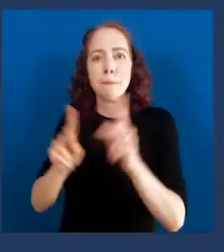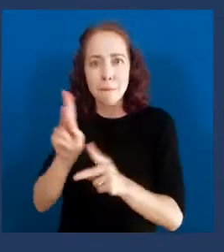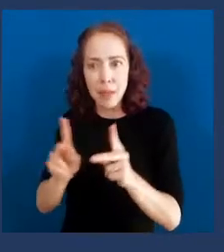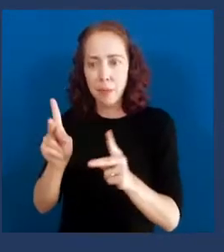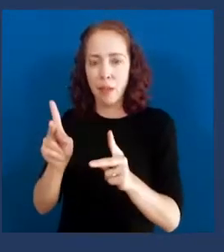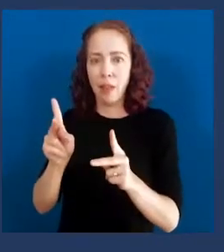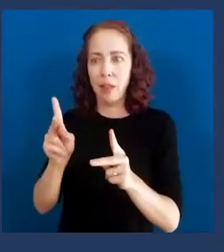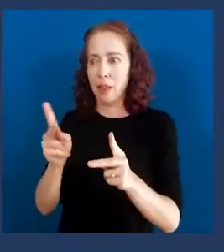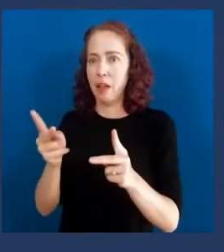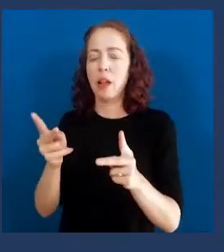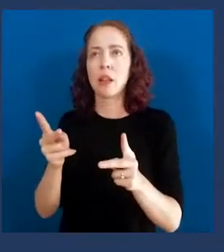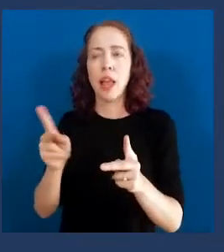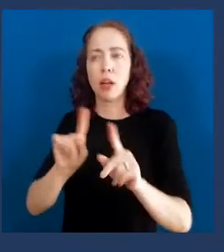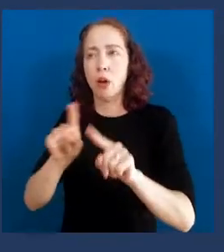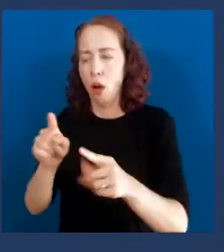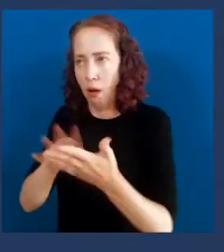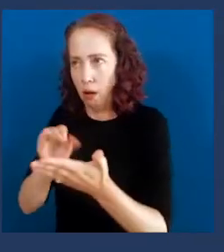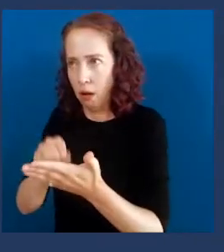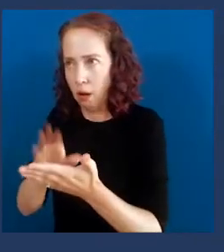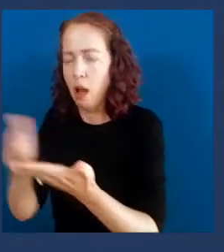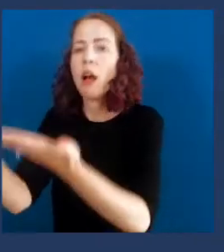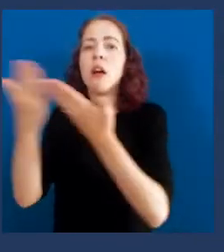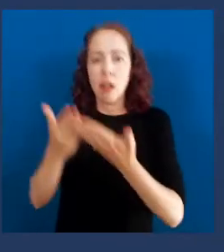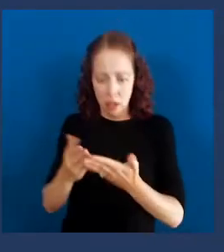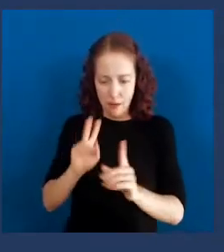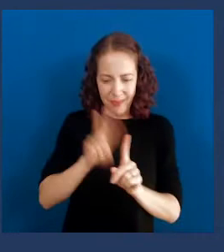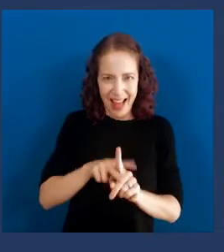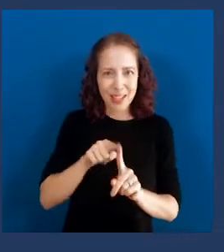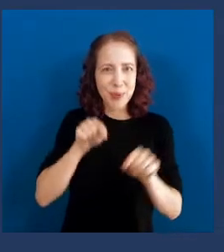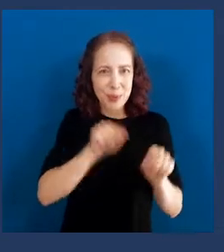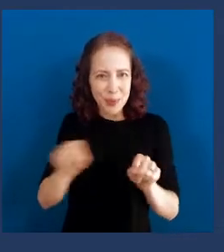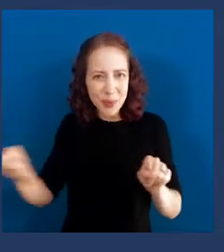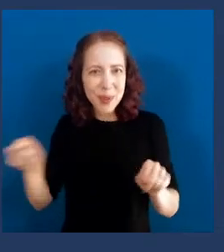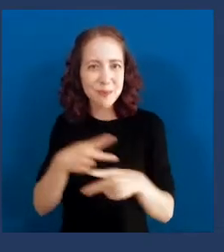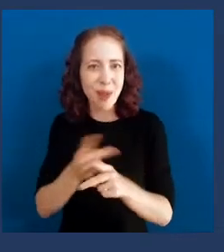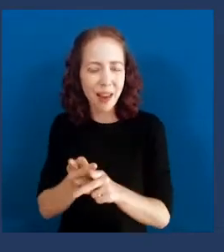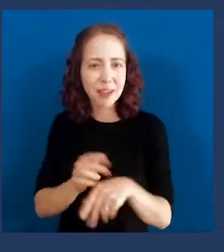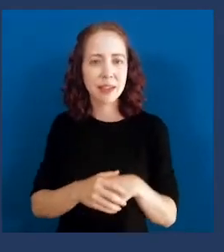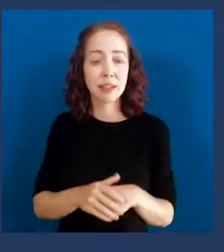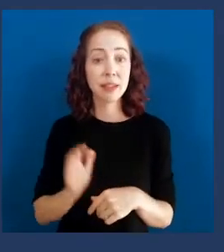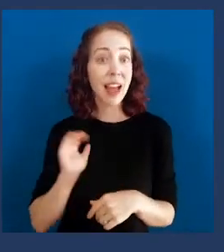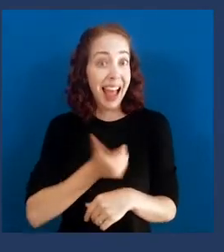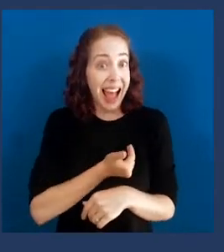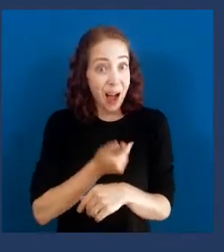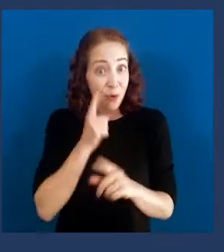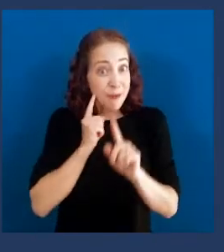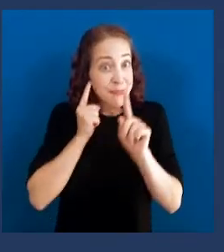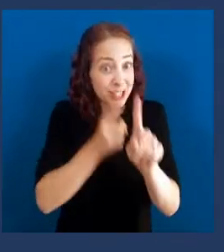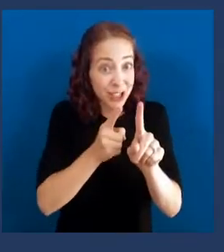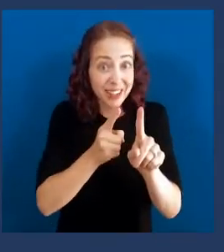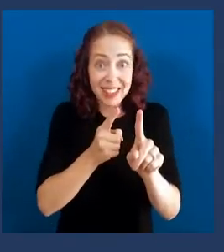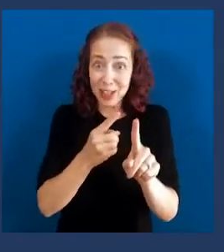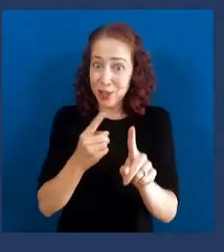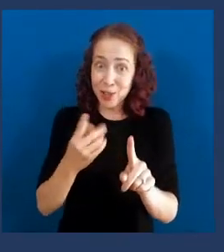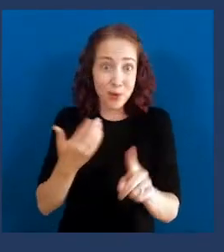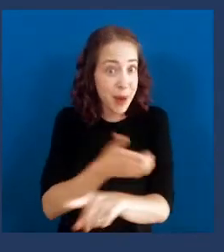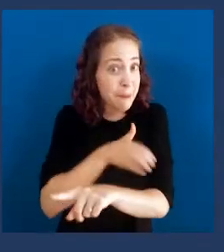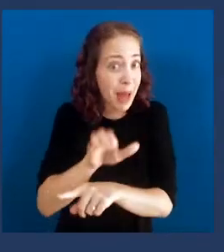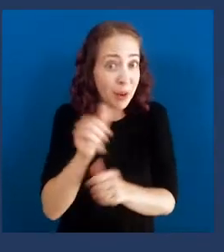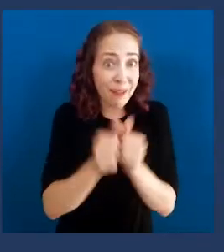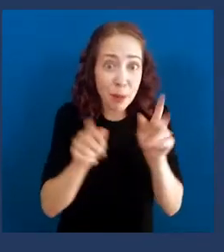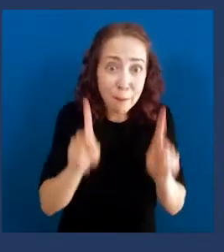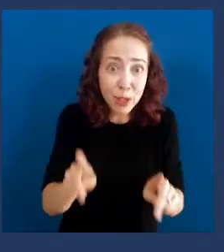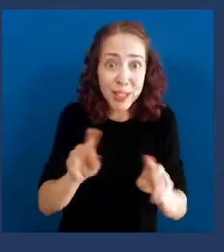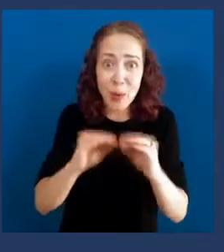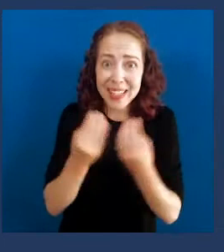people bring them back and make each individual product better. If our mission is really to empower every organization and person in this planet to do good,